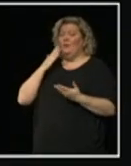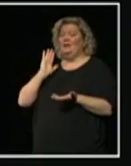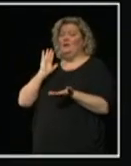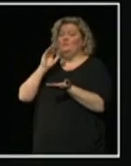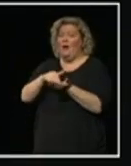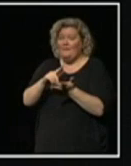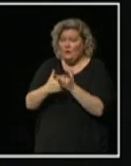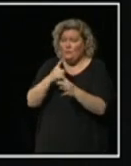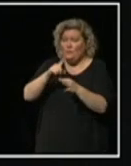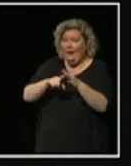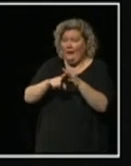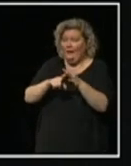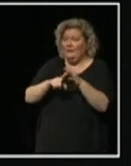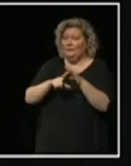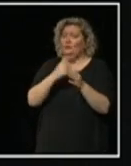Iraq in